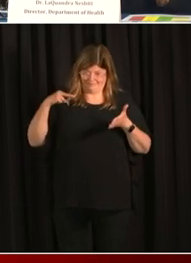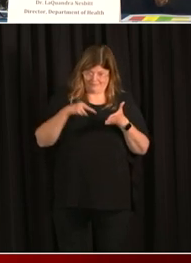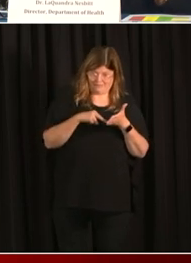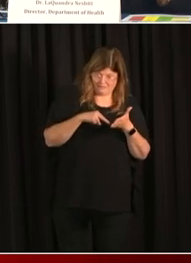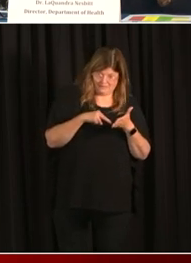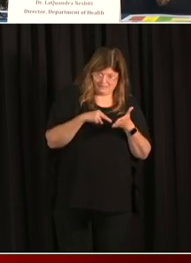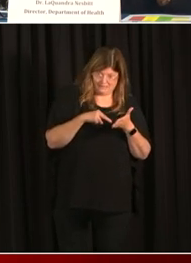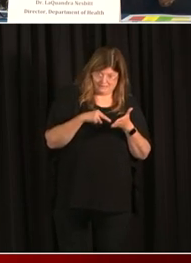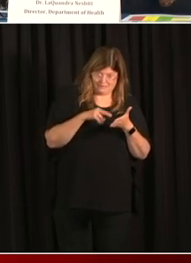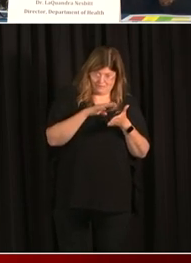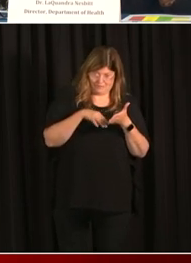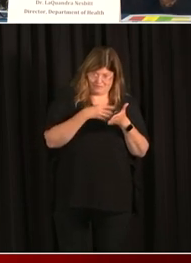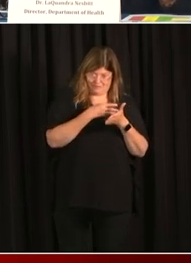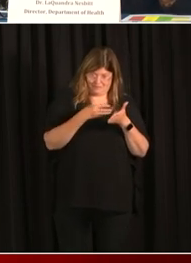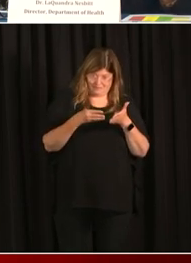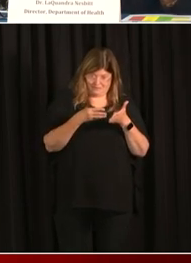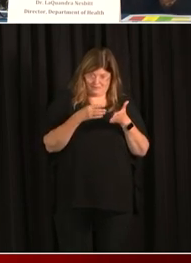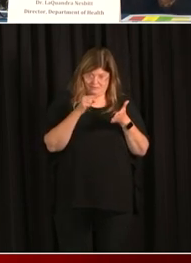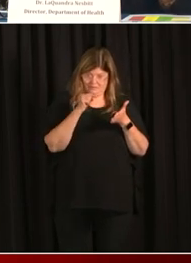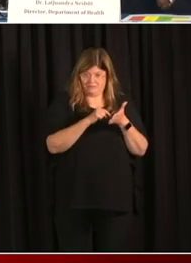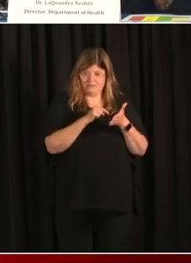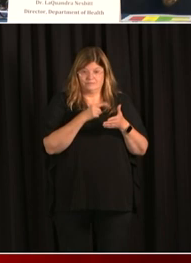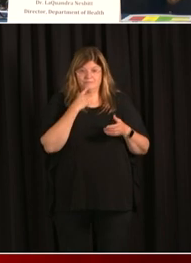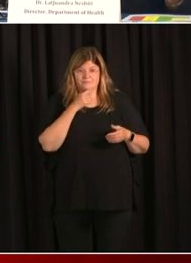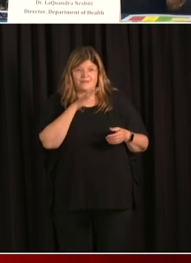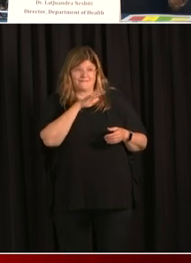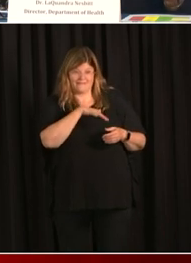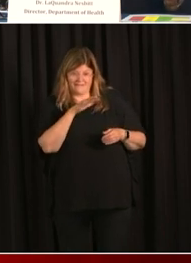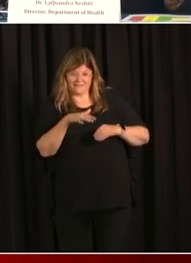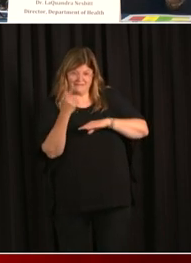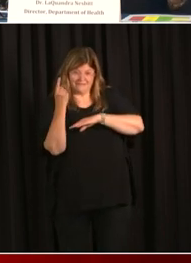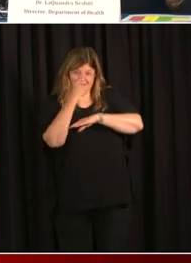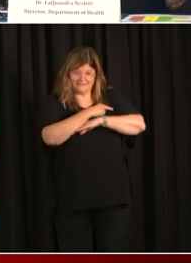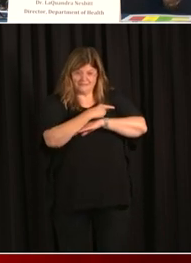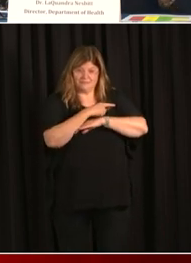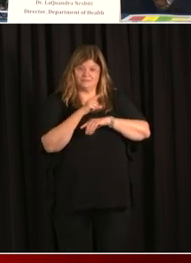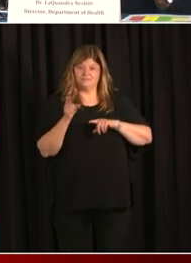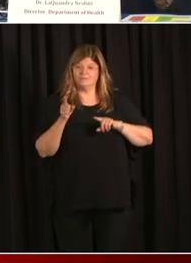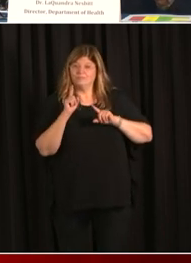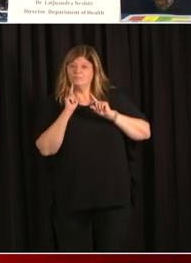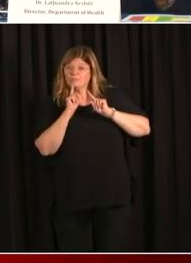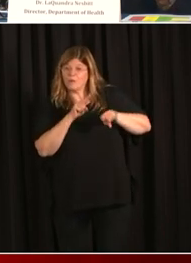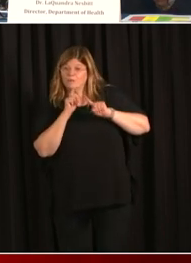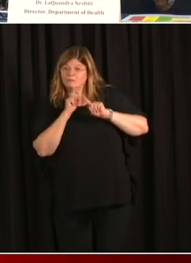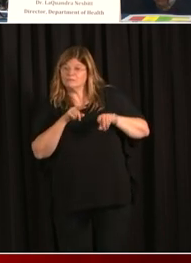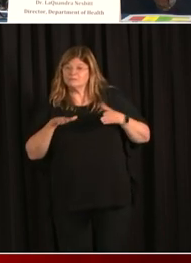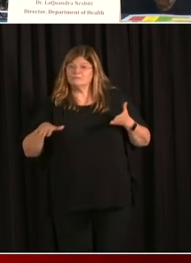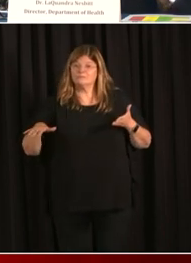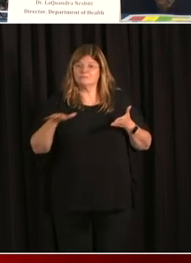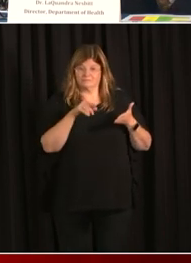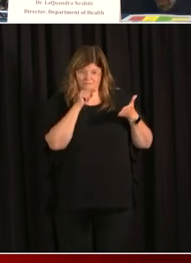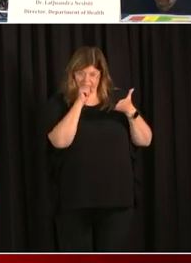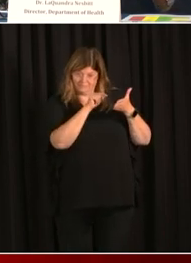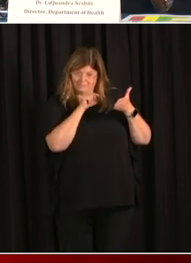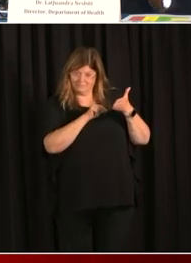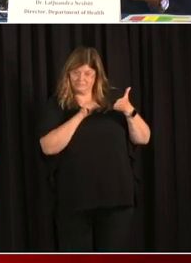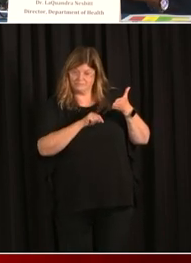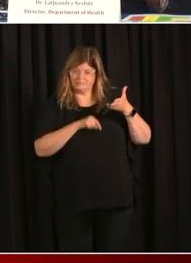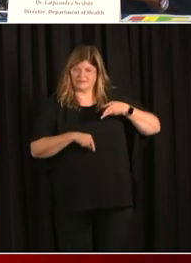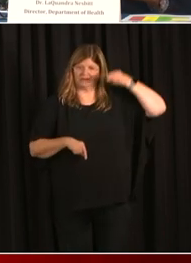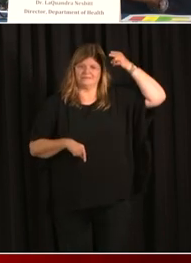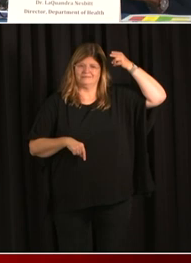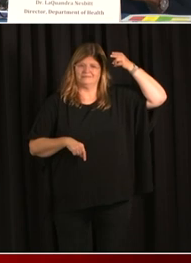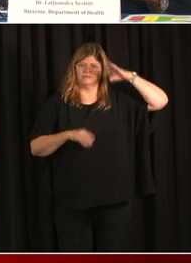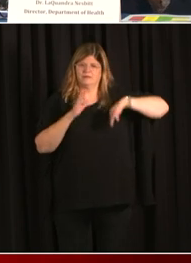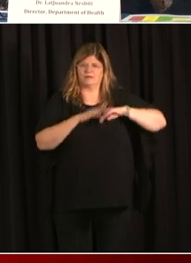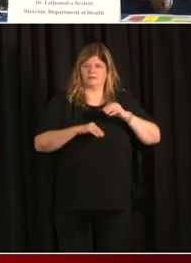chart, there's 55 days of days where people reported their symptoms, where it's higher than that